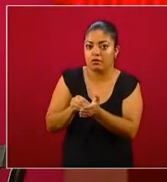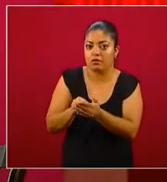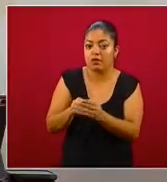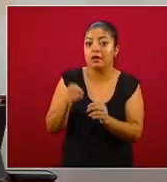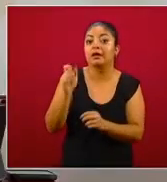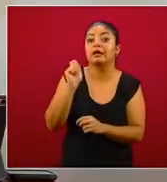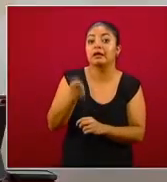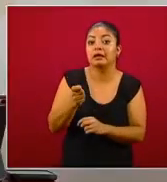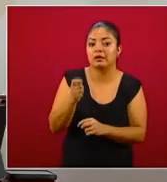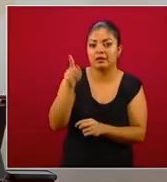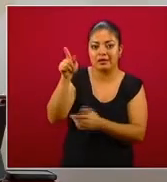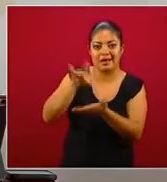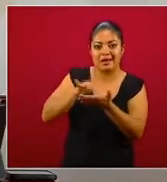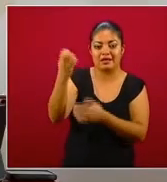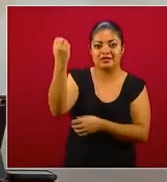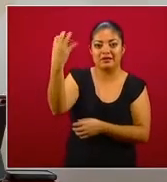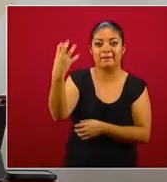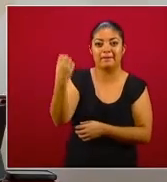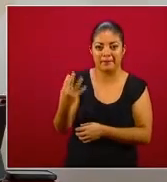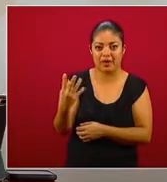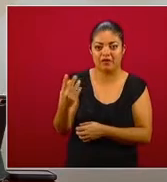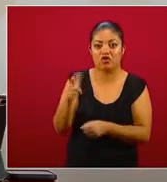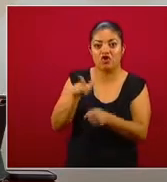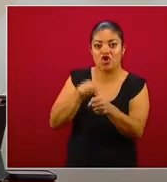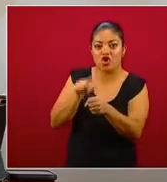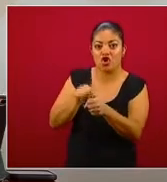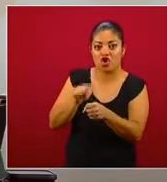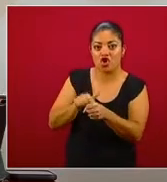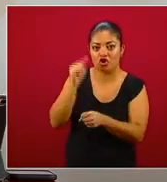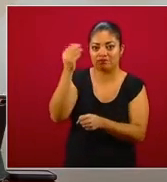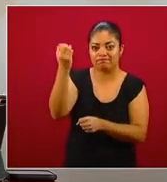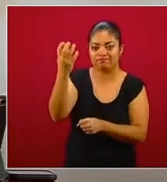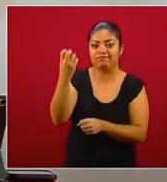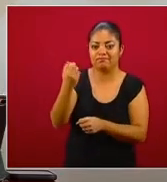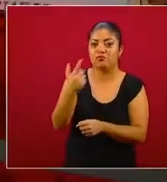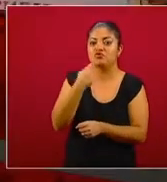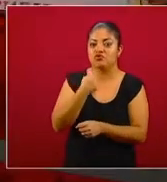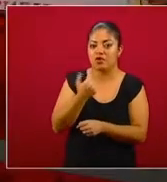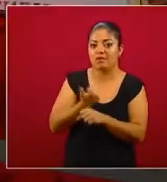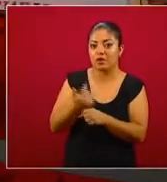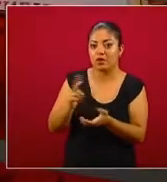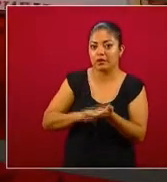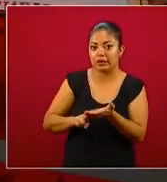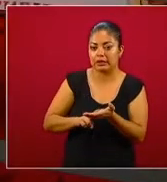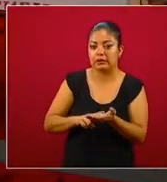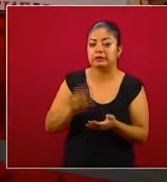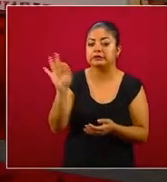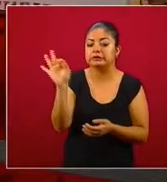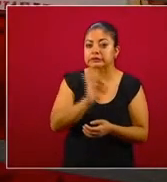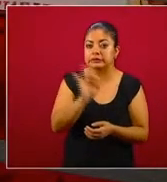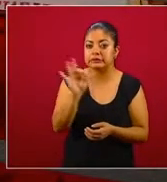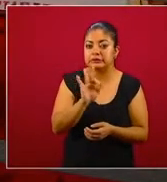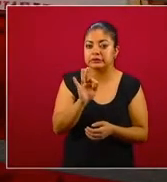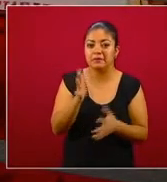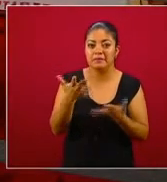activity, school activity, and activities in the public space. The use of the public space where we live in. And